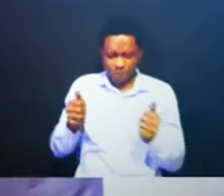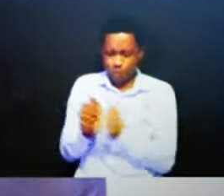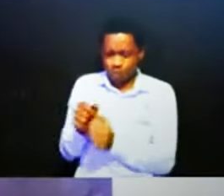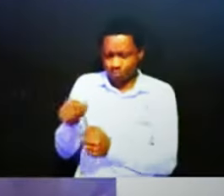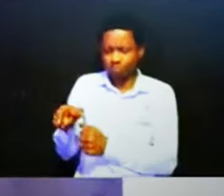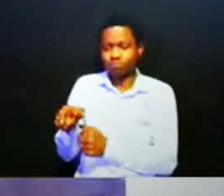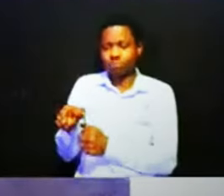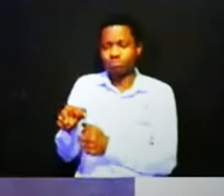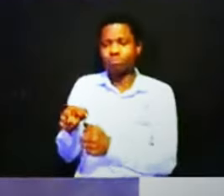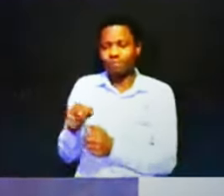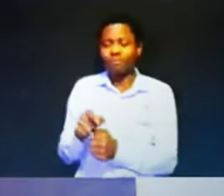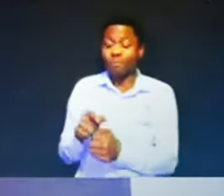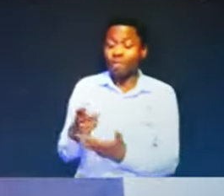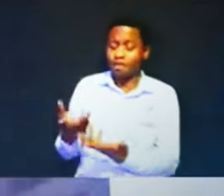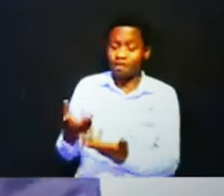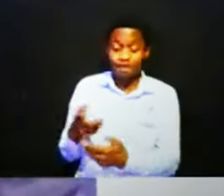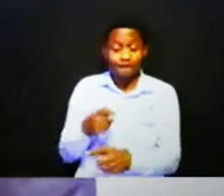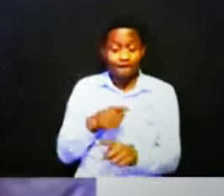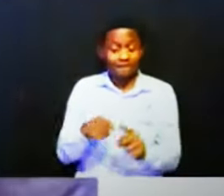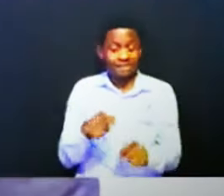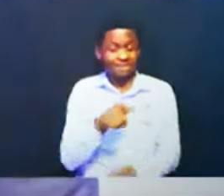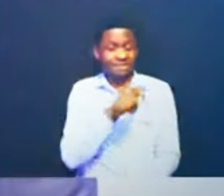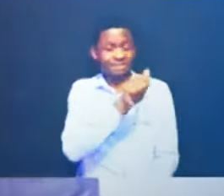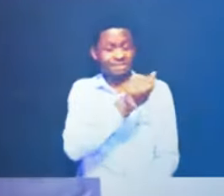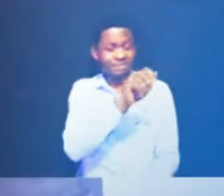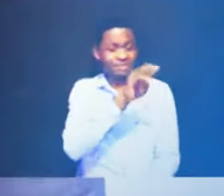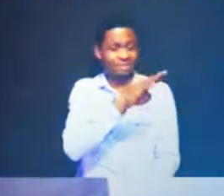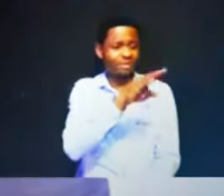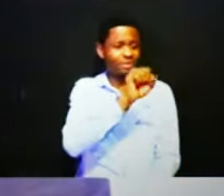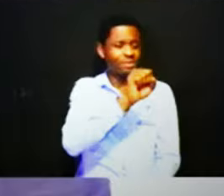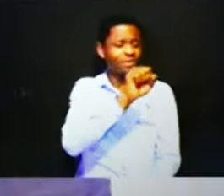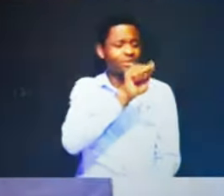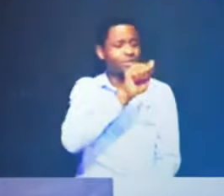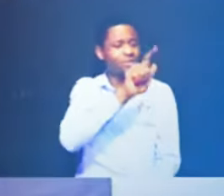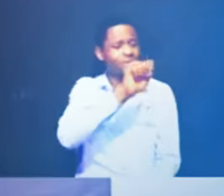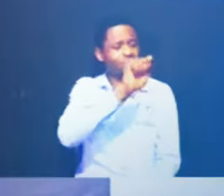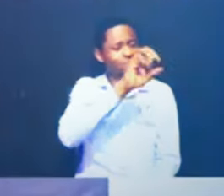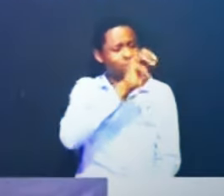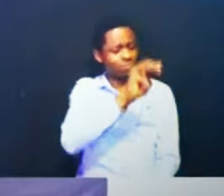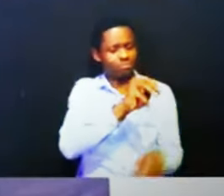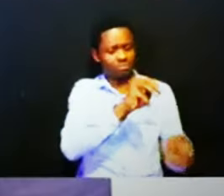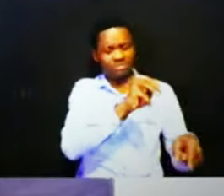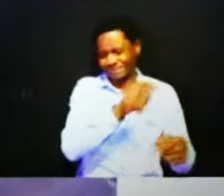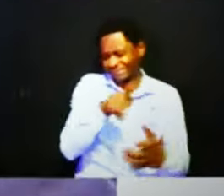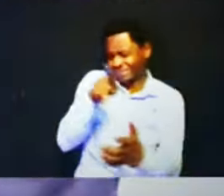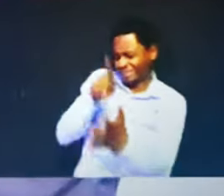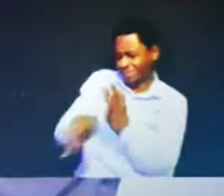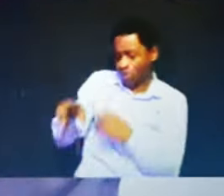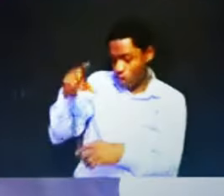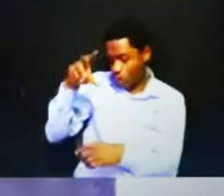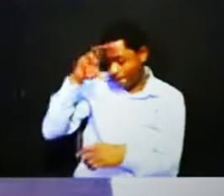after 2 years, he, Absalom, killed Amnon.